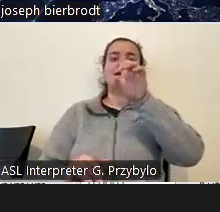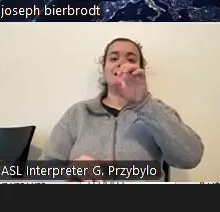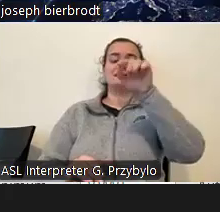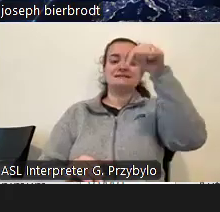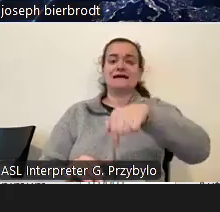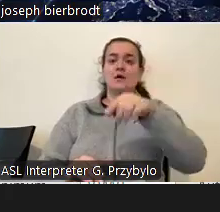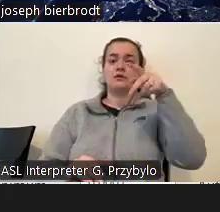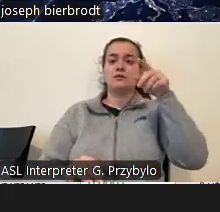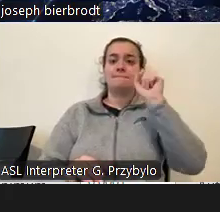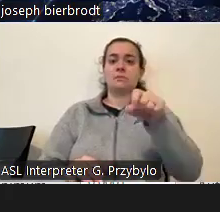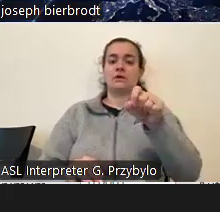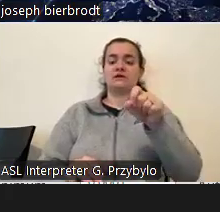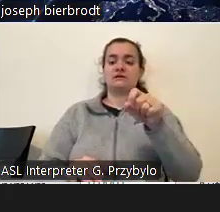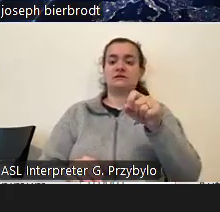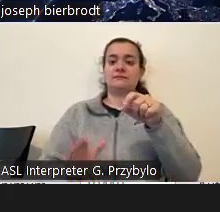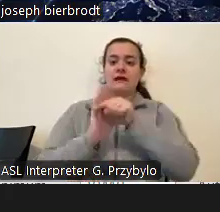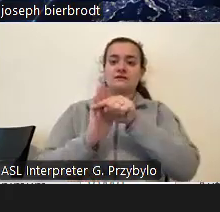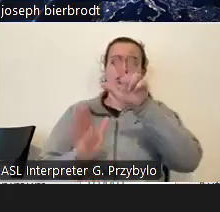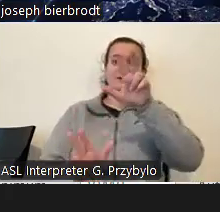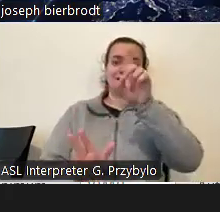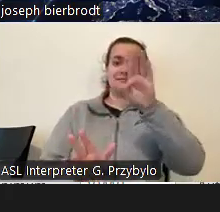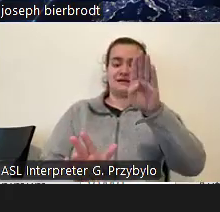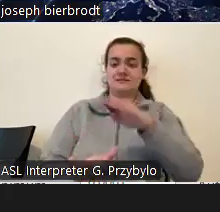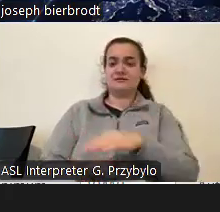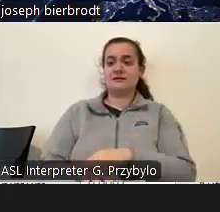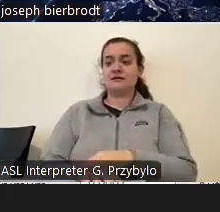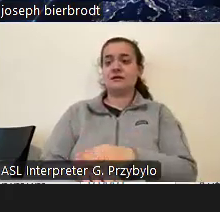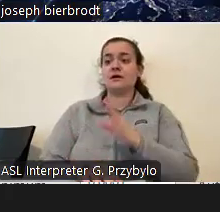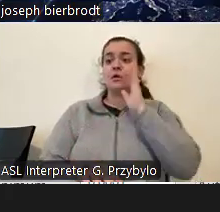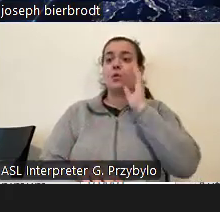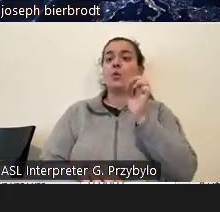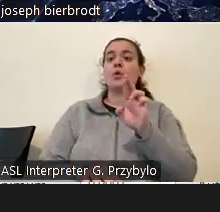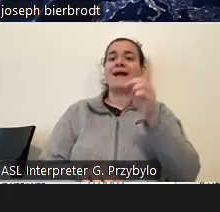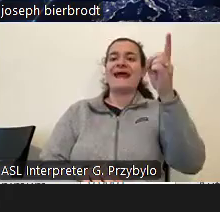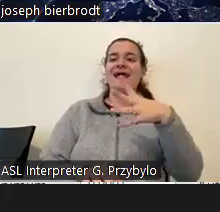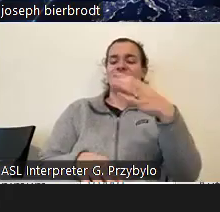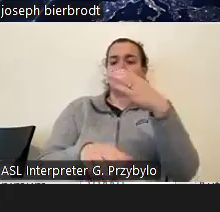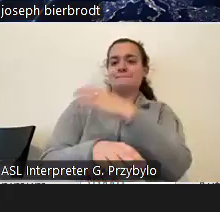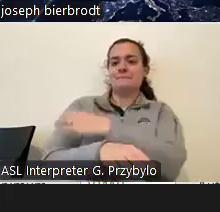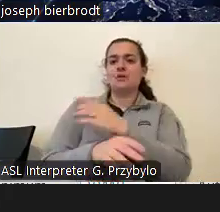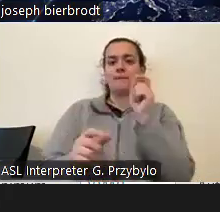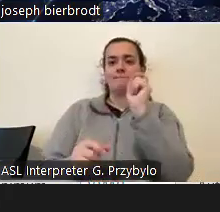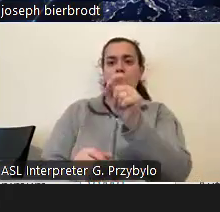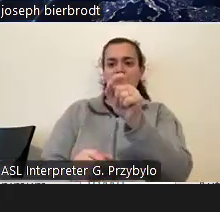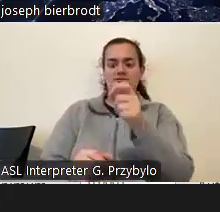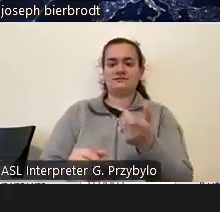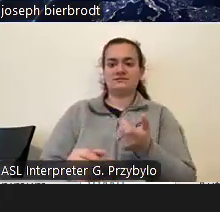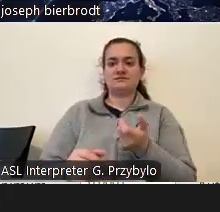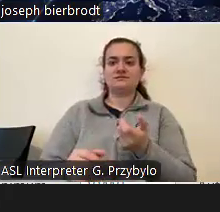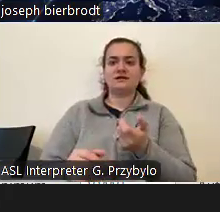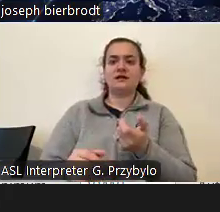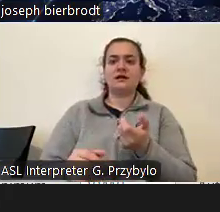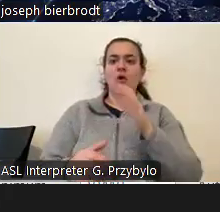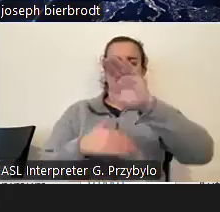dB. You'll often hear me refer it to as a half power point. All of those are the